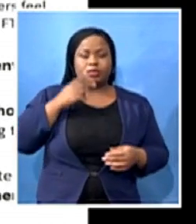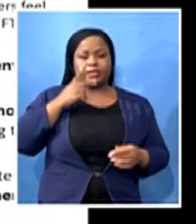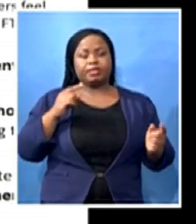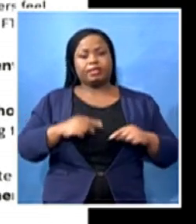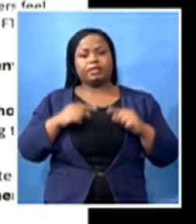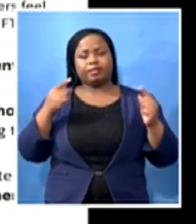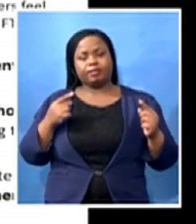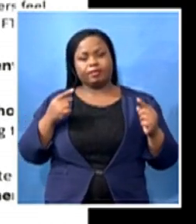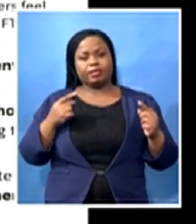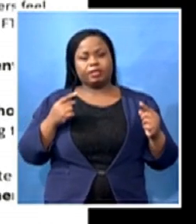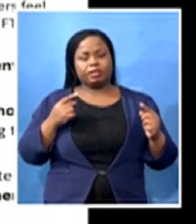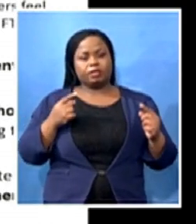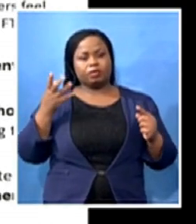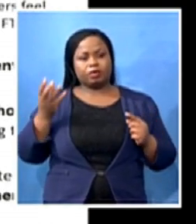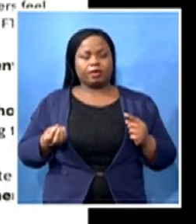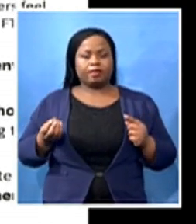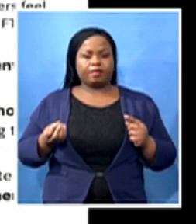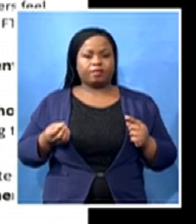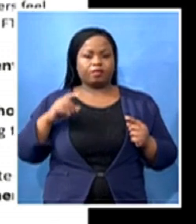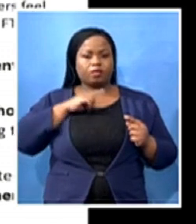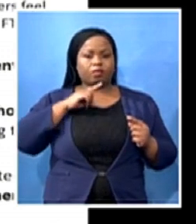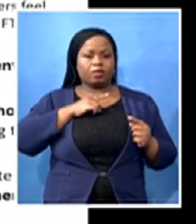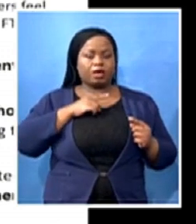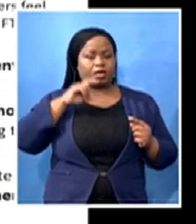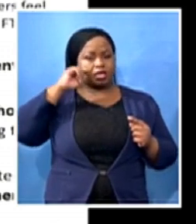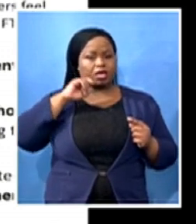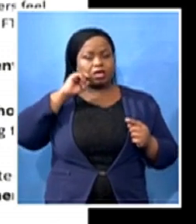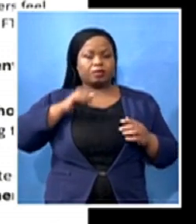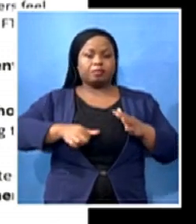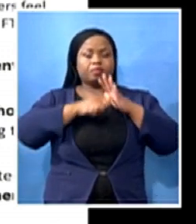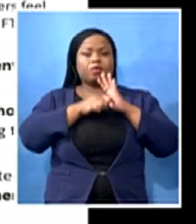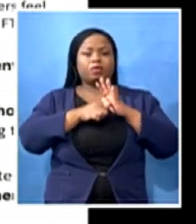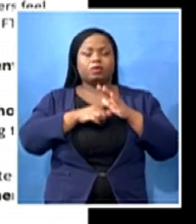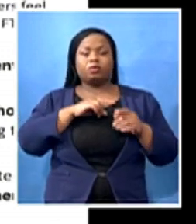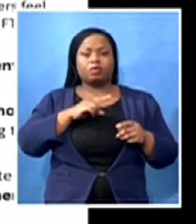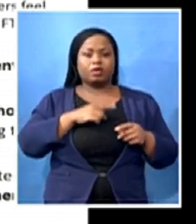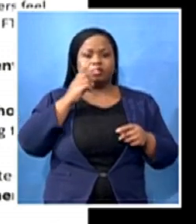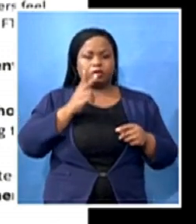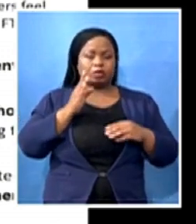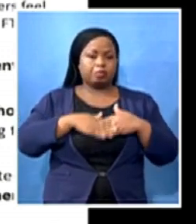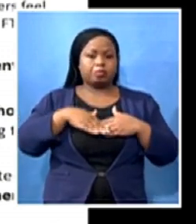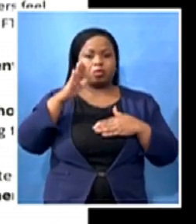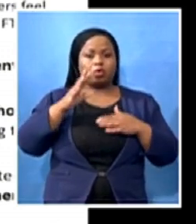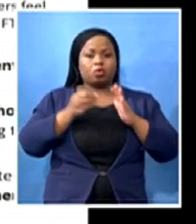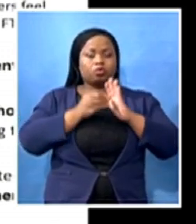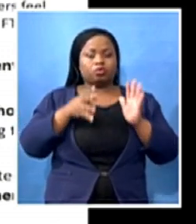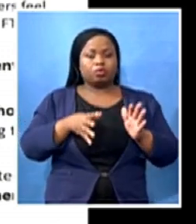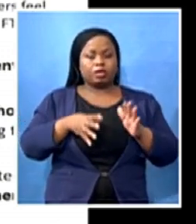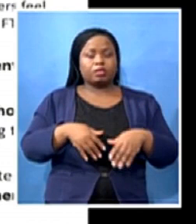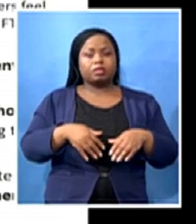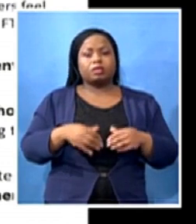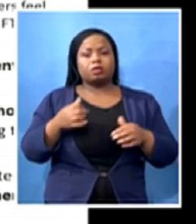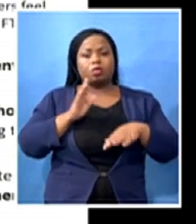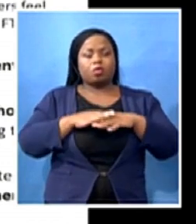Basically, age seems to be quite a critical factor. We see it quite highly on students and learners reporting feeling more isolated, particularly those